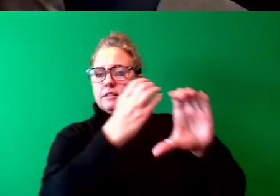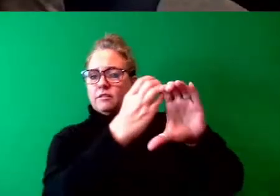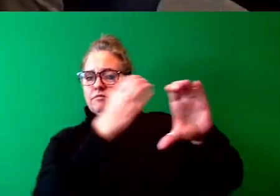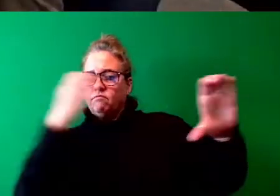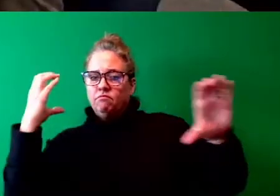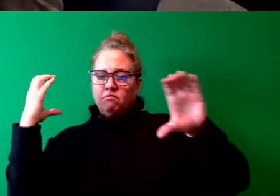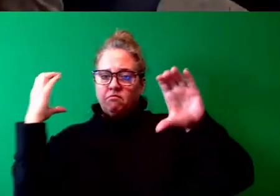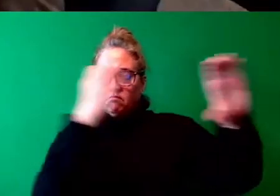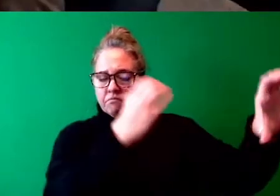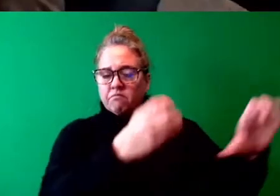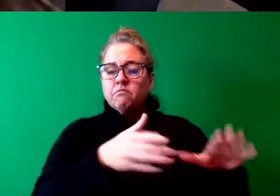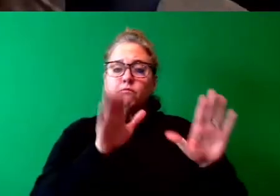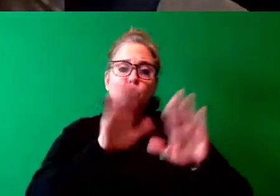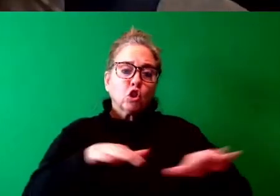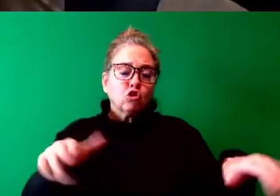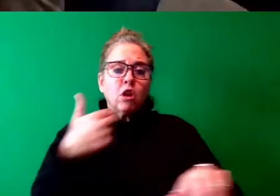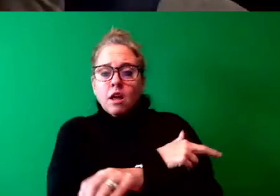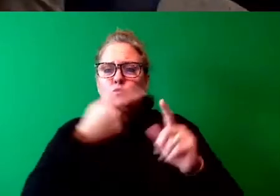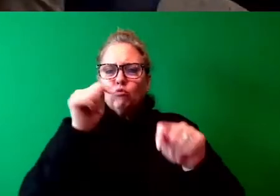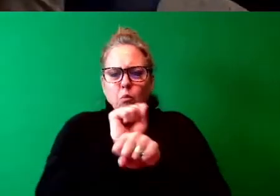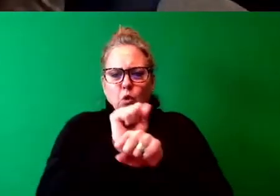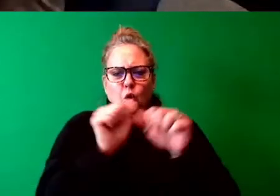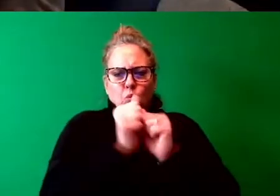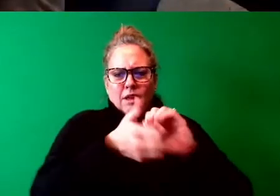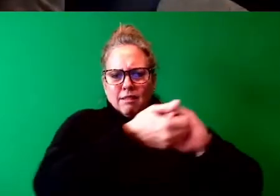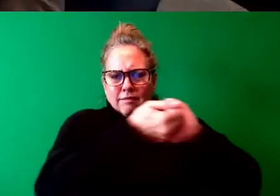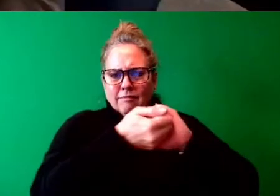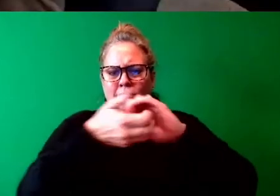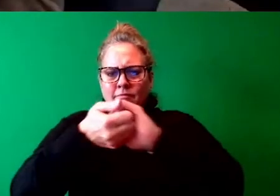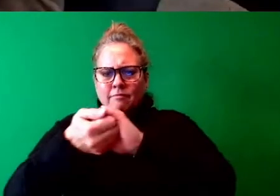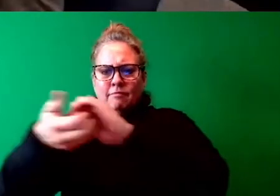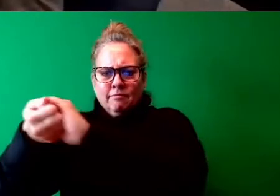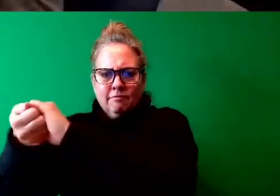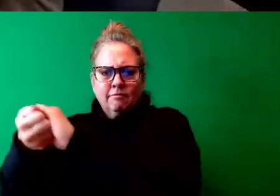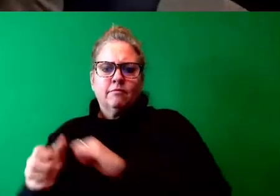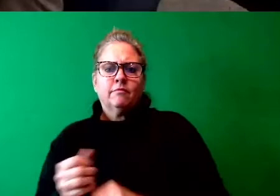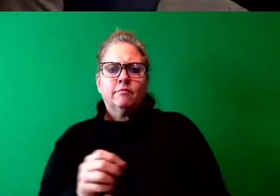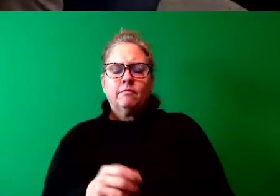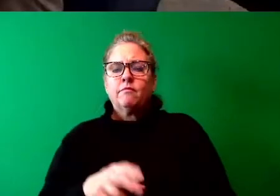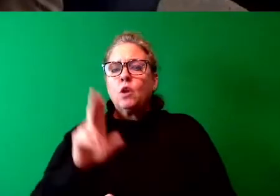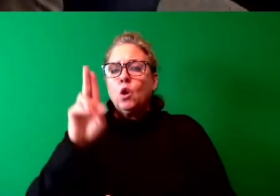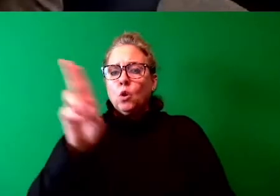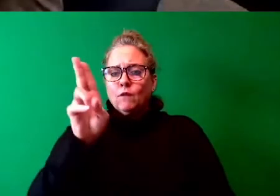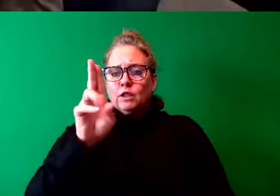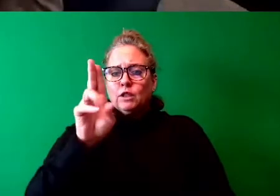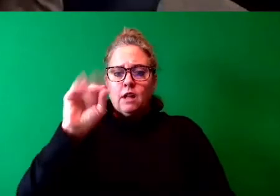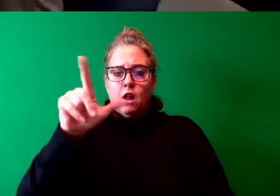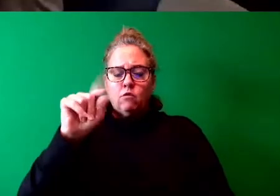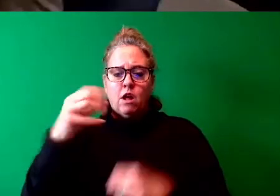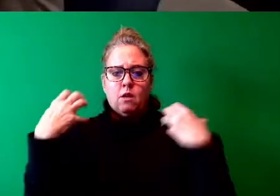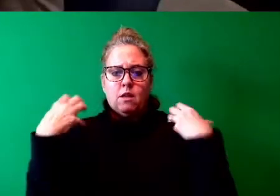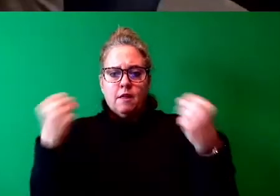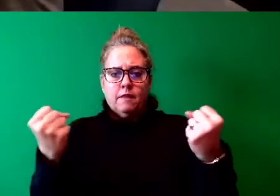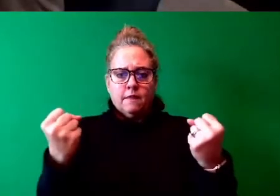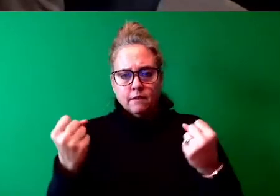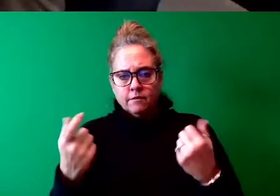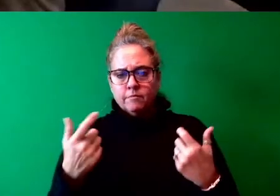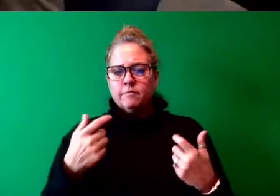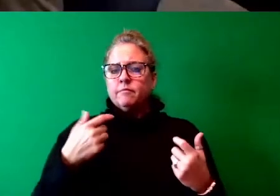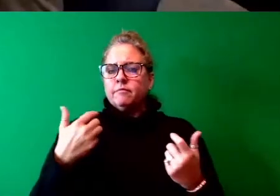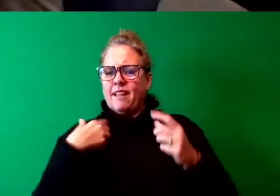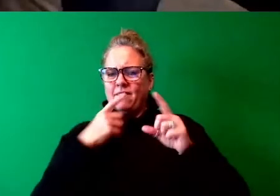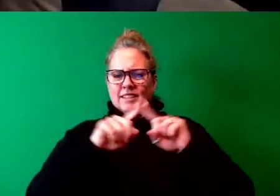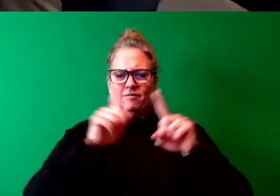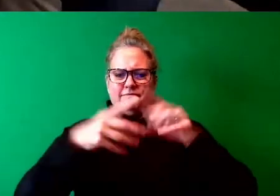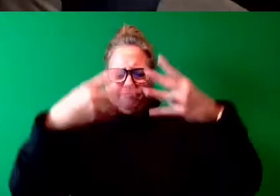Children's Hospital, working with, UC Health, Dr. Vu's operation, those are all options that